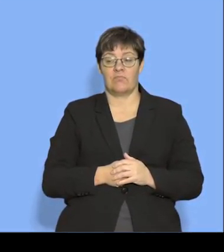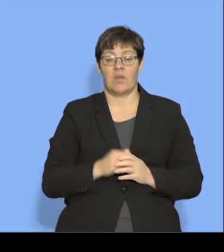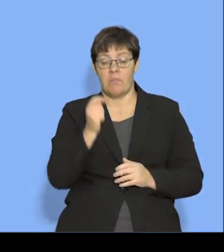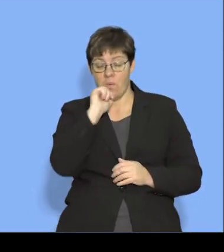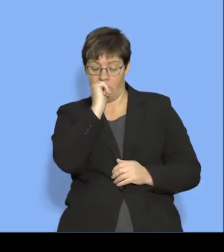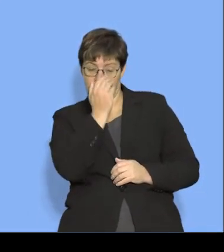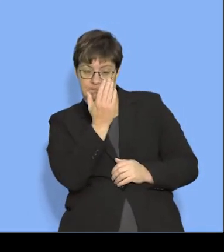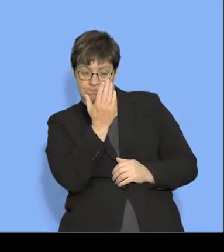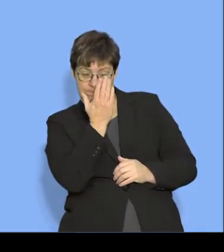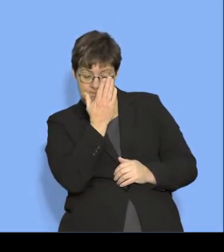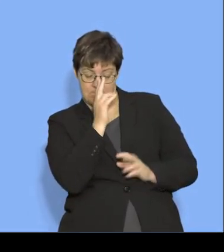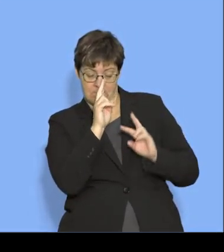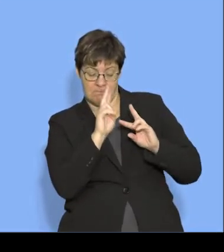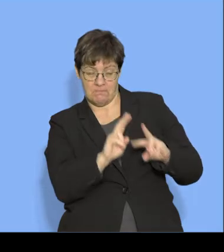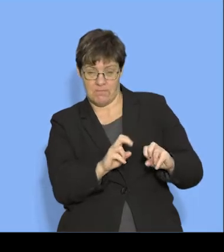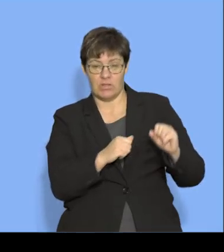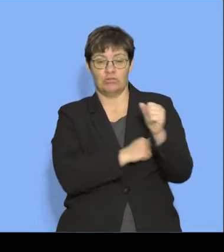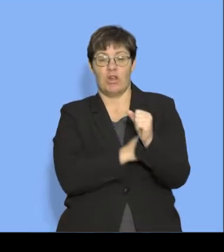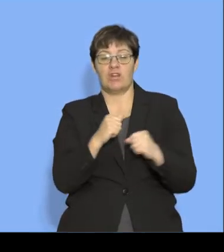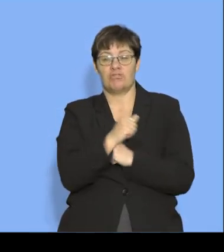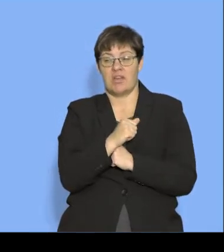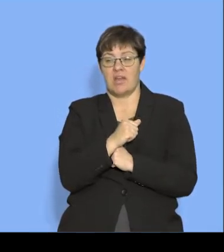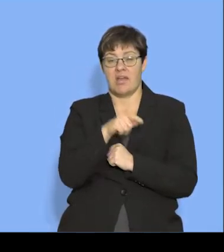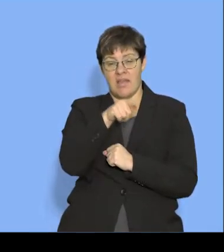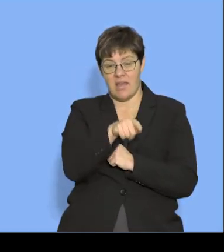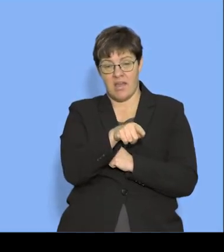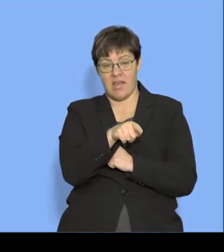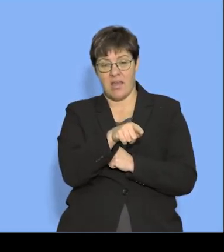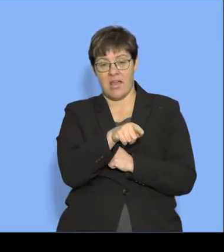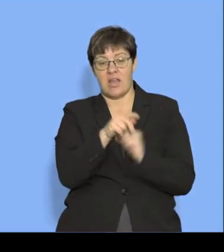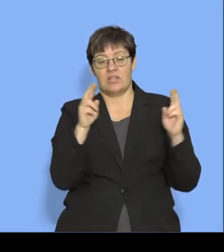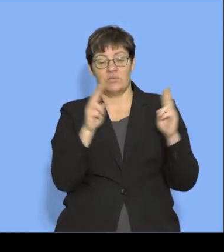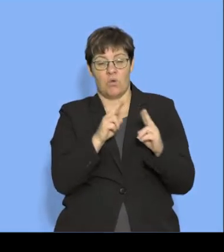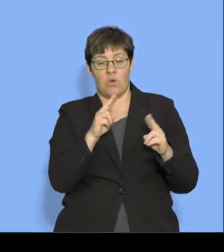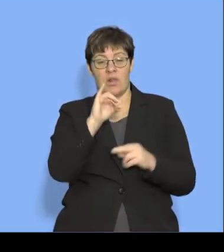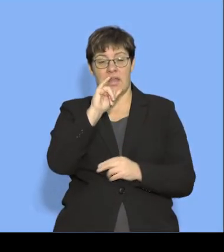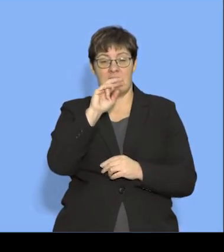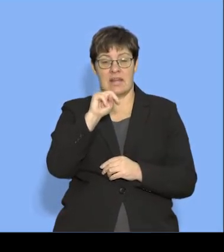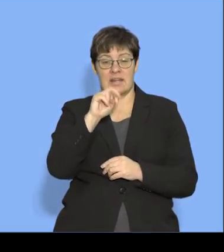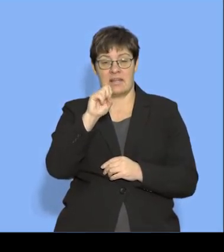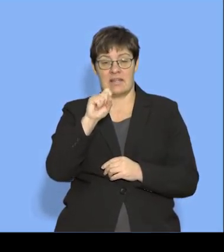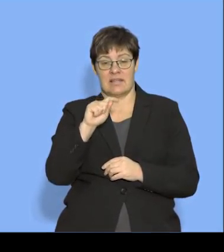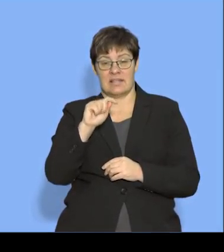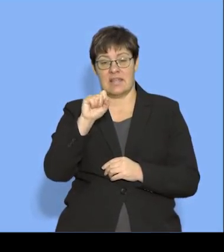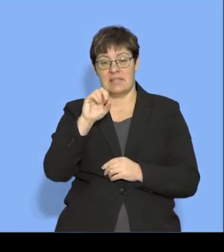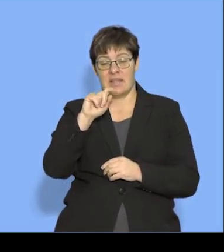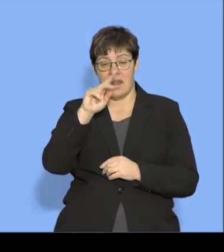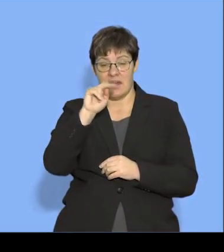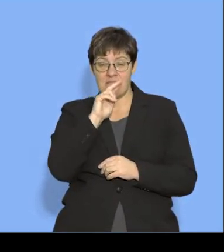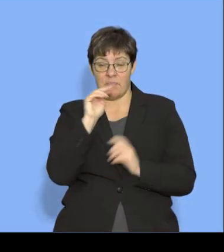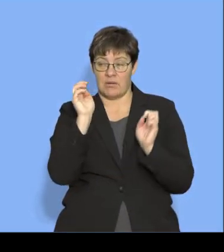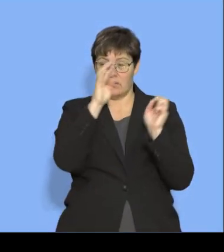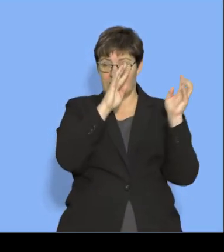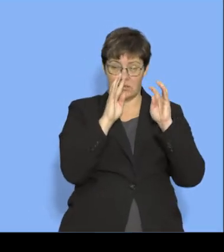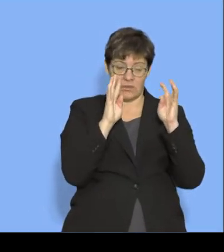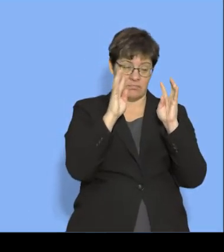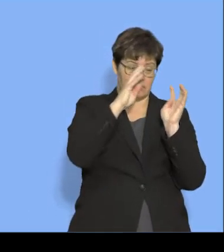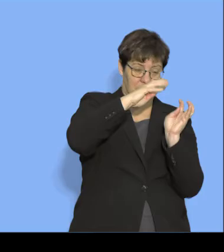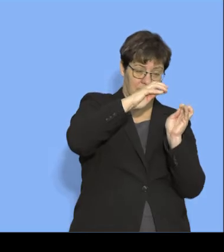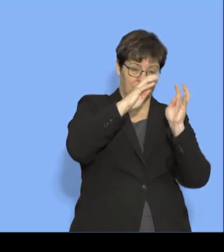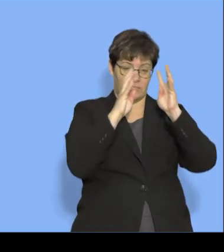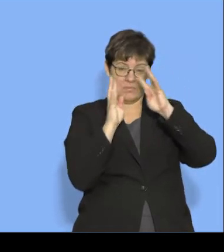guys, on closer inspection, we can look at the structure of the small intestine. We can see that these finger-like projections